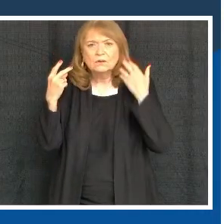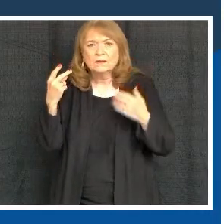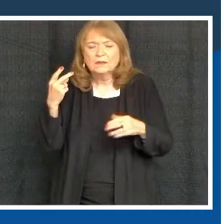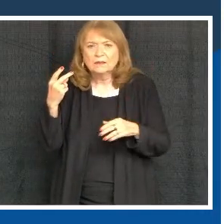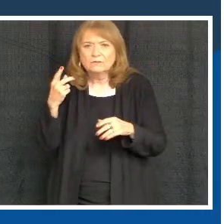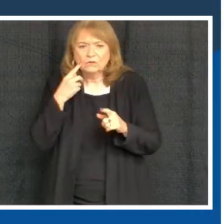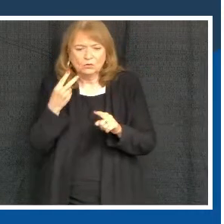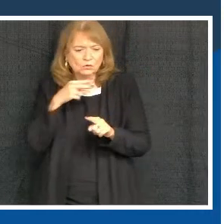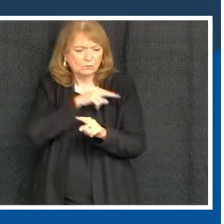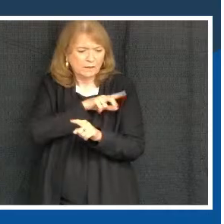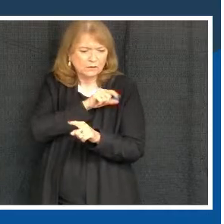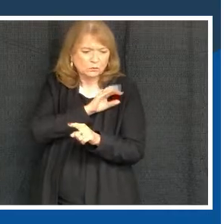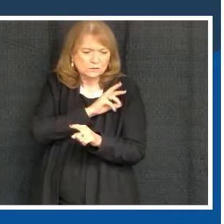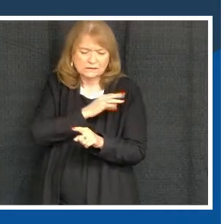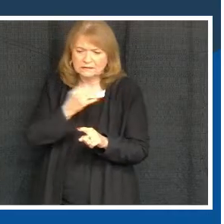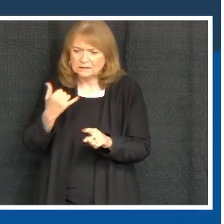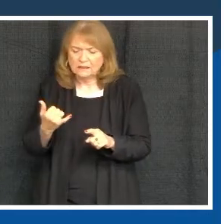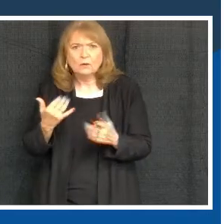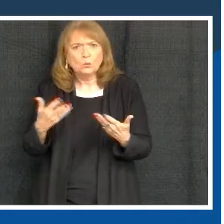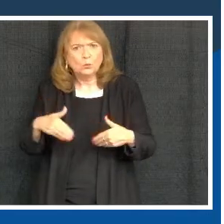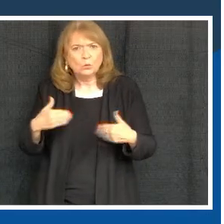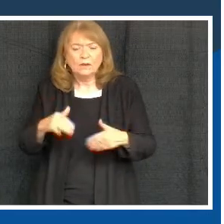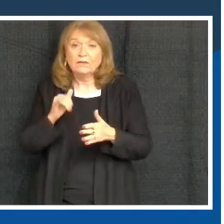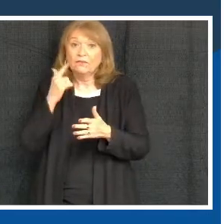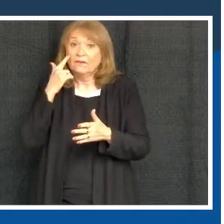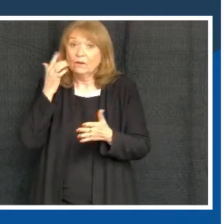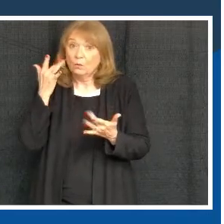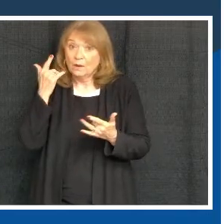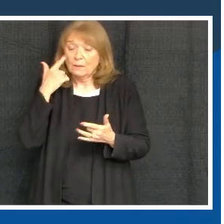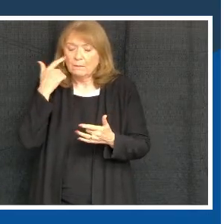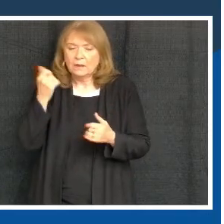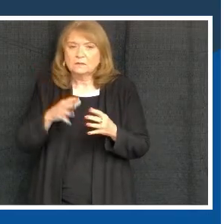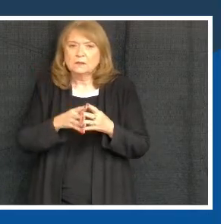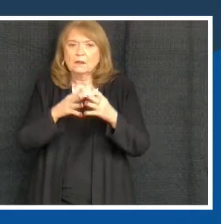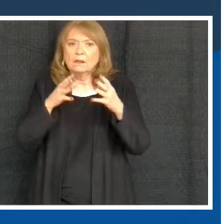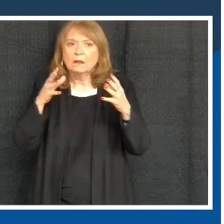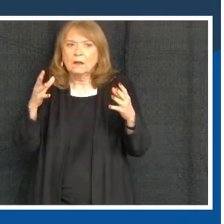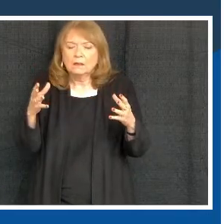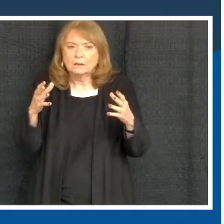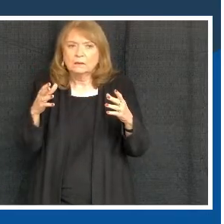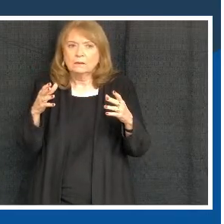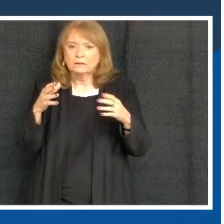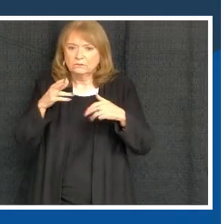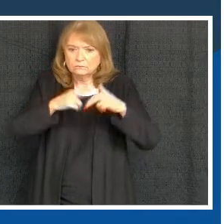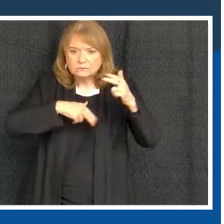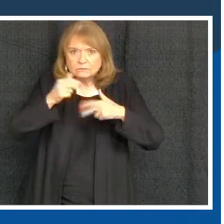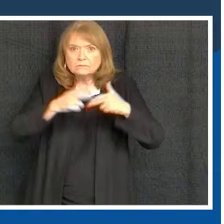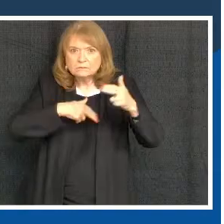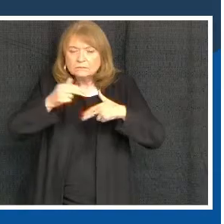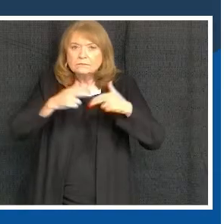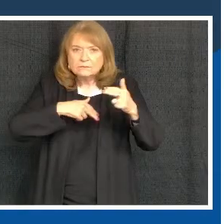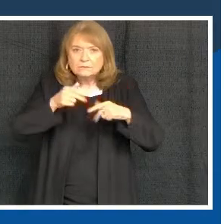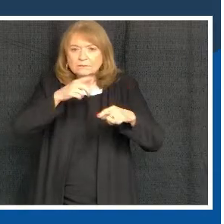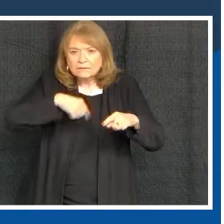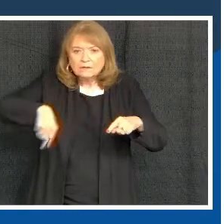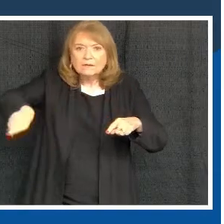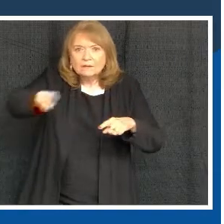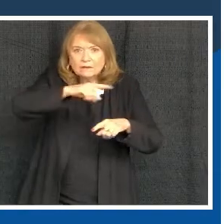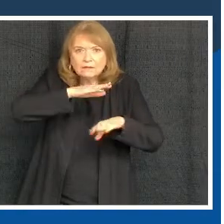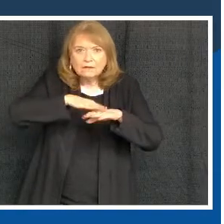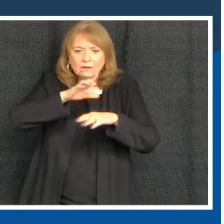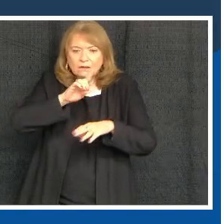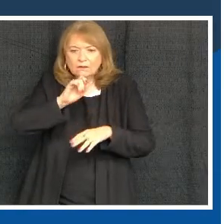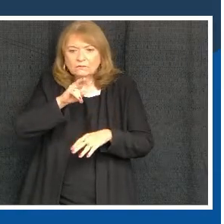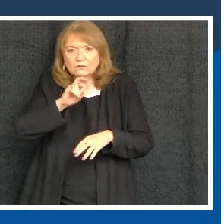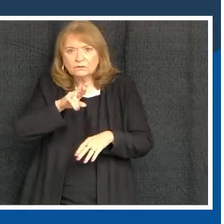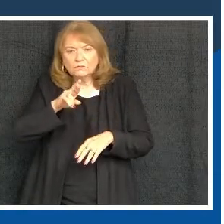And that is because a lot of the development is being done out Dover Road in the